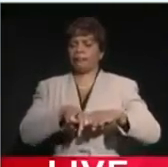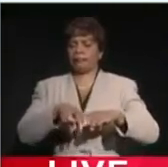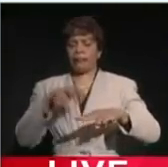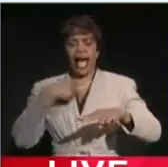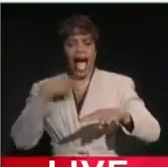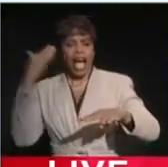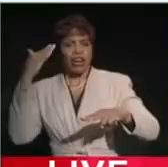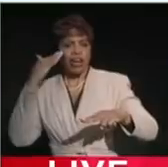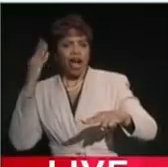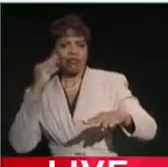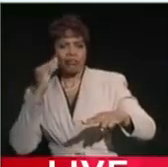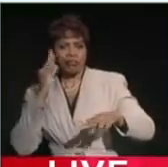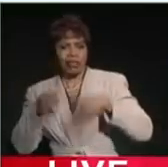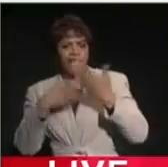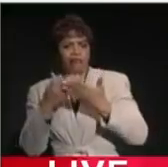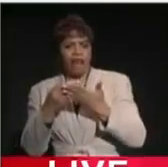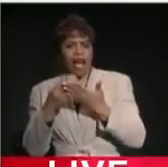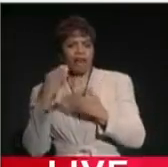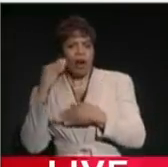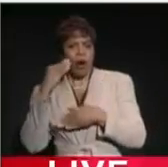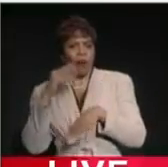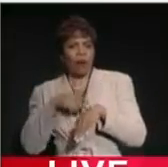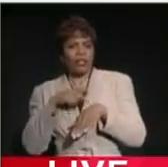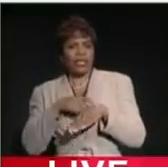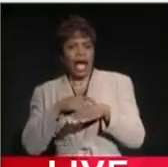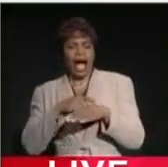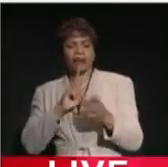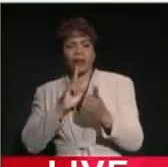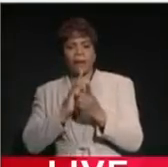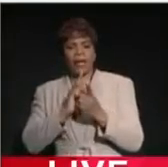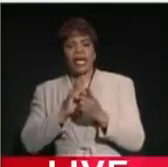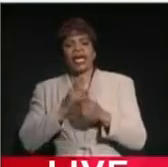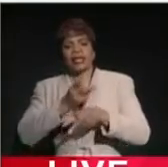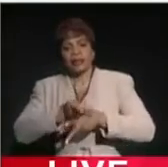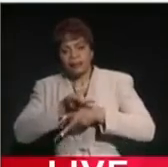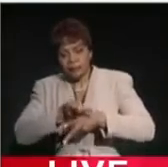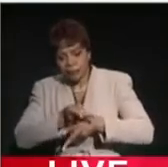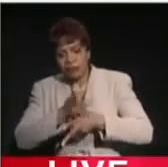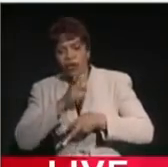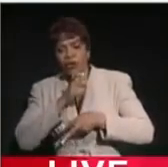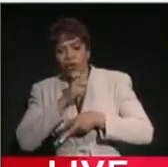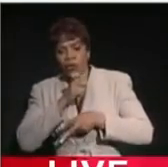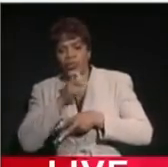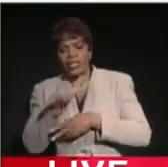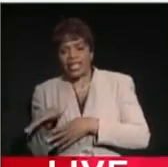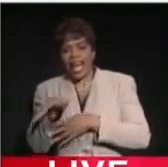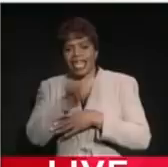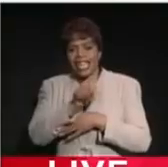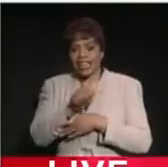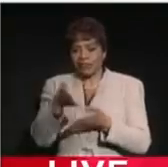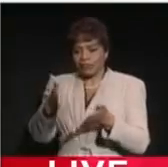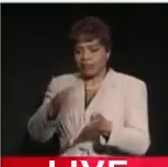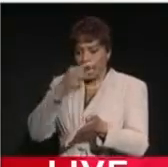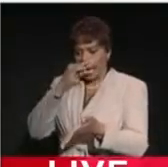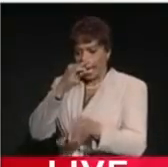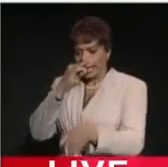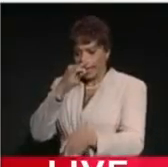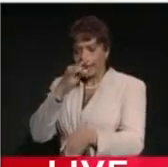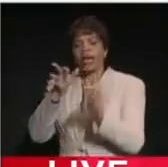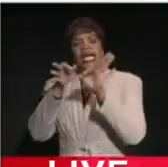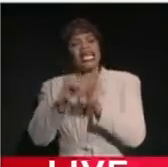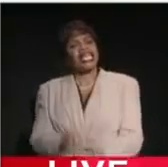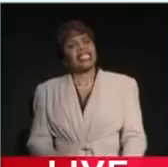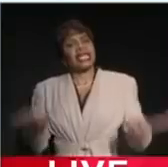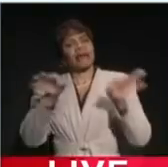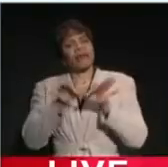to have to be home on time in order to meet a babysitter so that she doesn't walk away from me. It is very important that we get